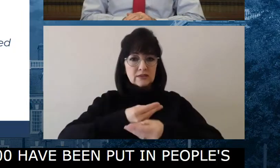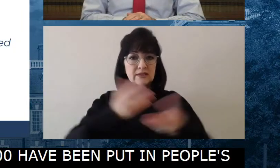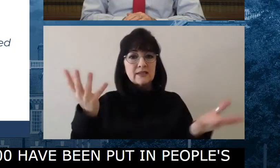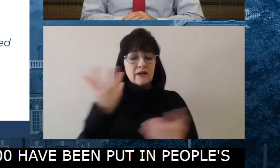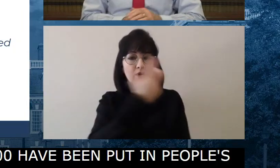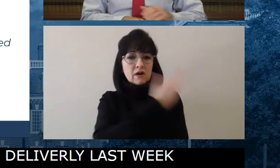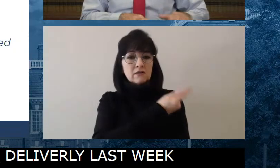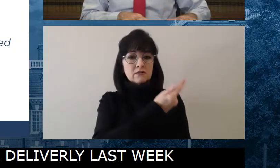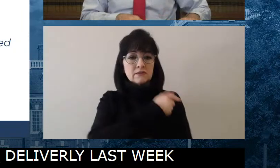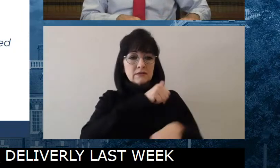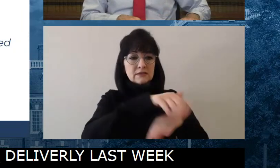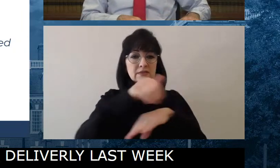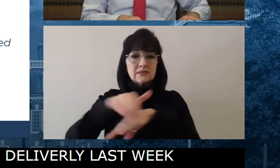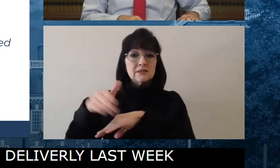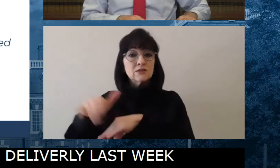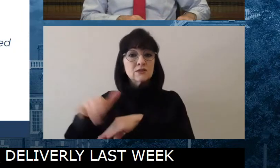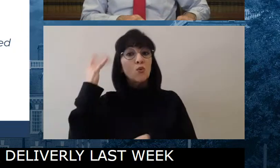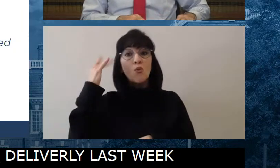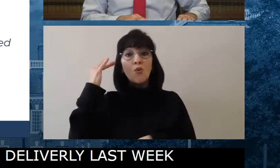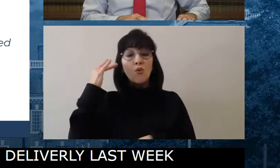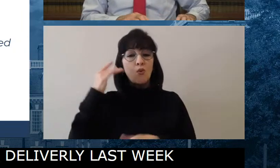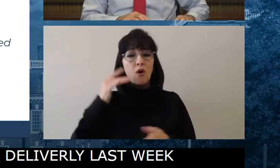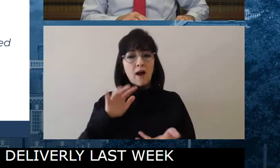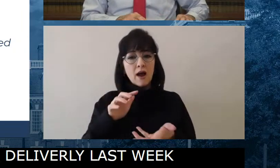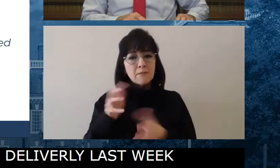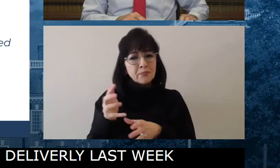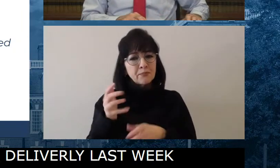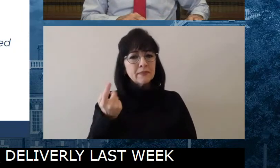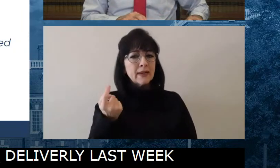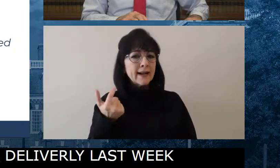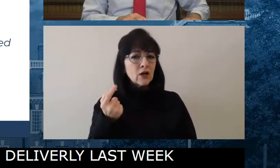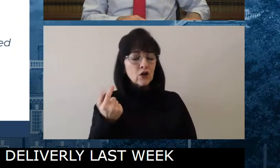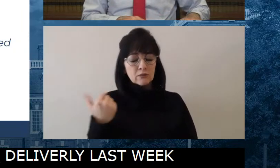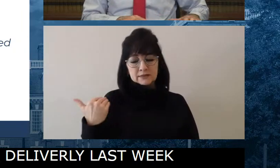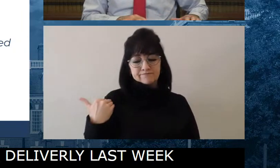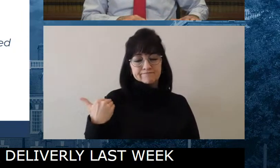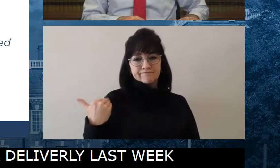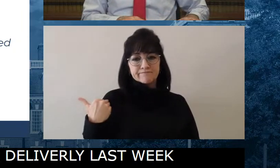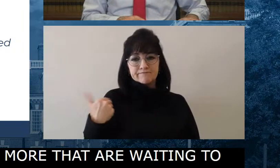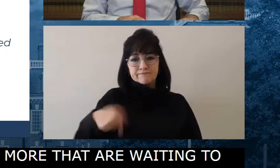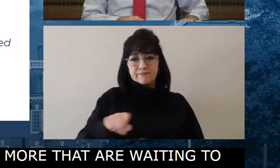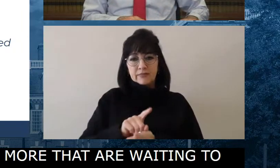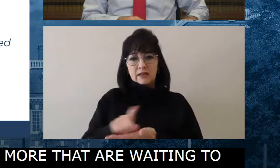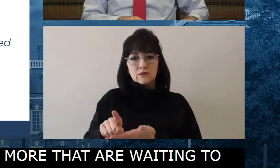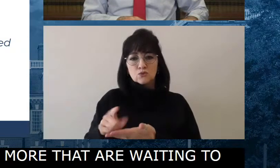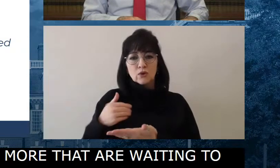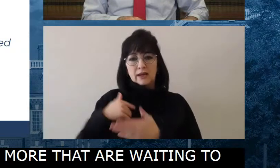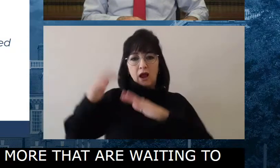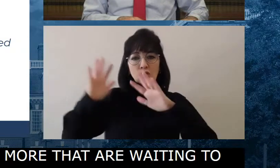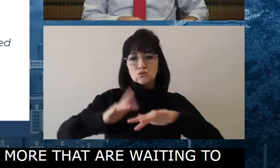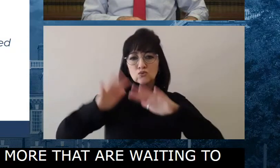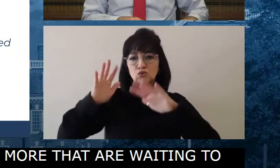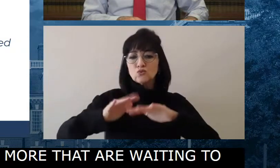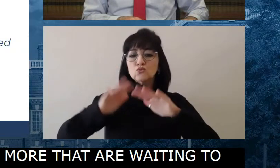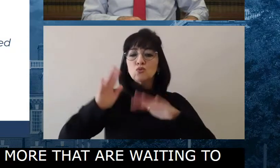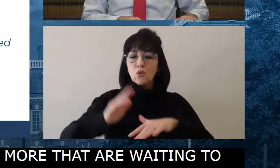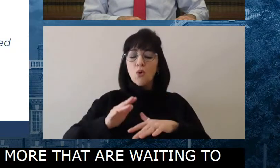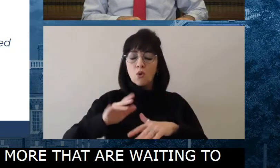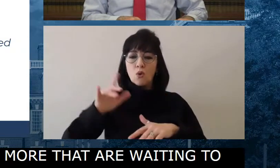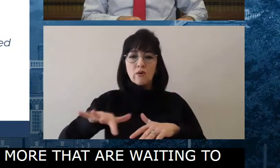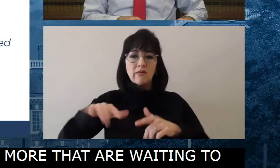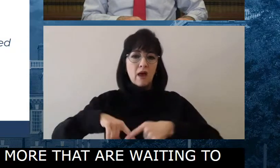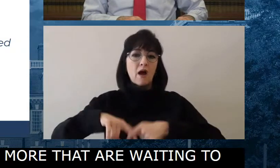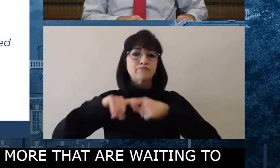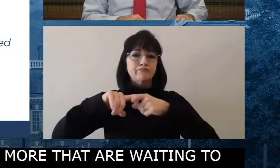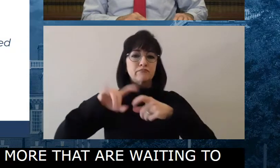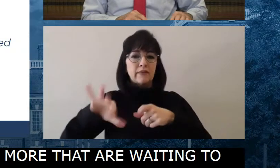and into our clinics than normally would be the case. That number was down around 10,000 and